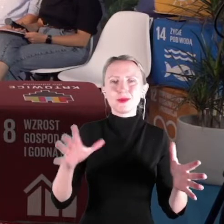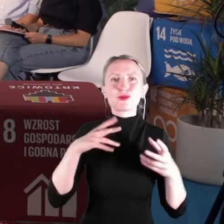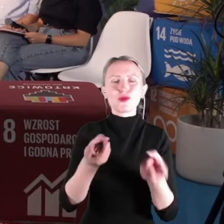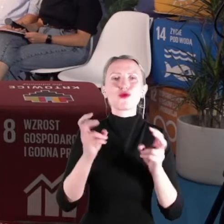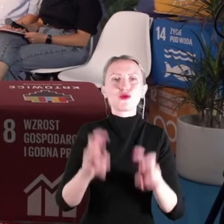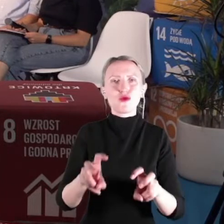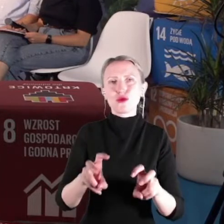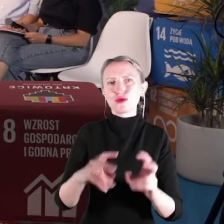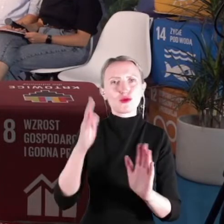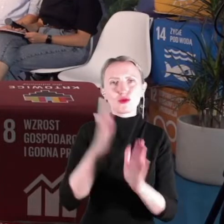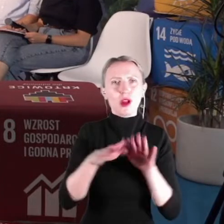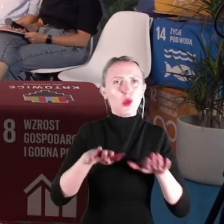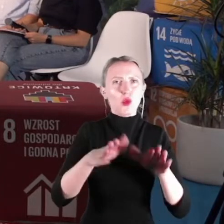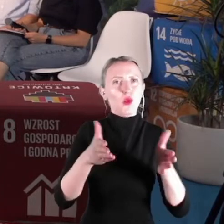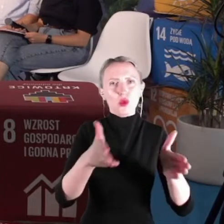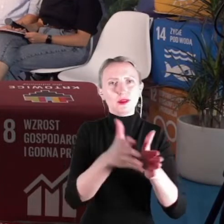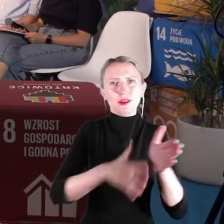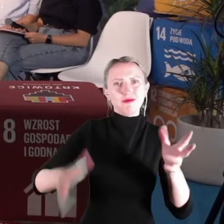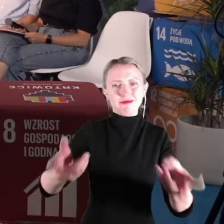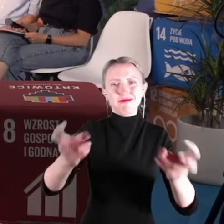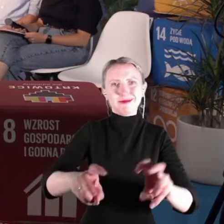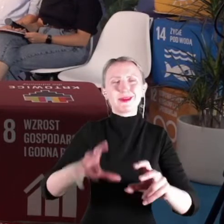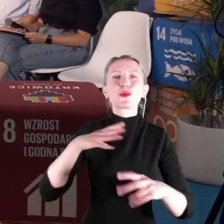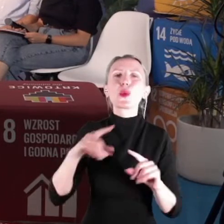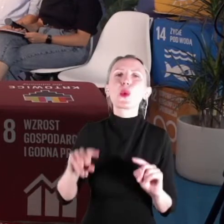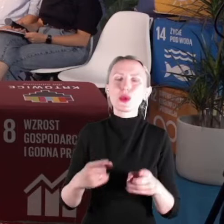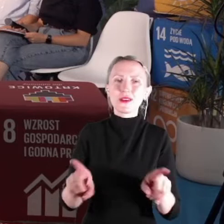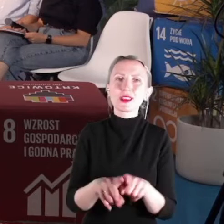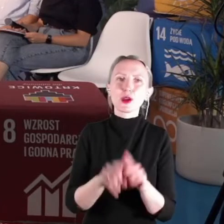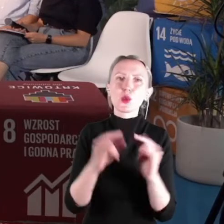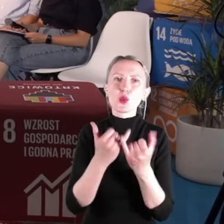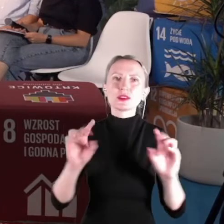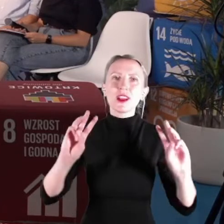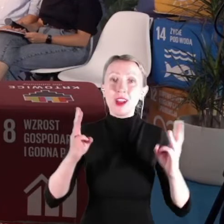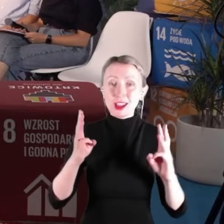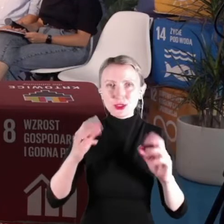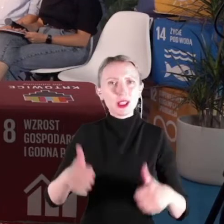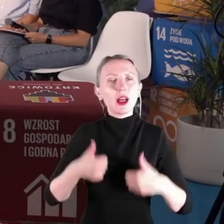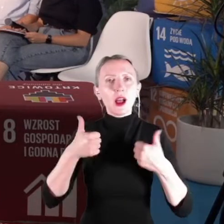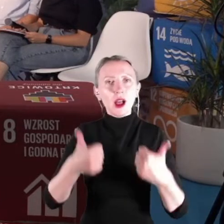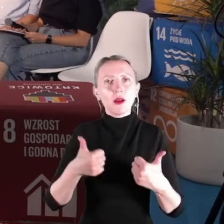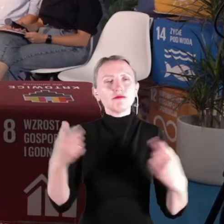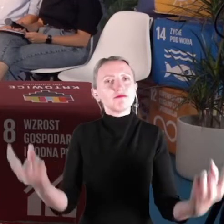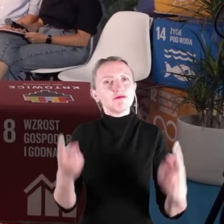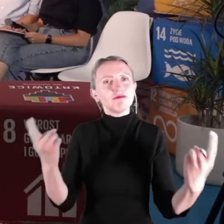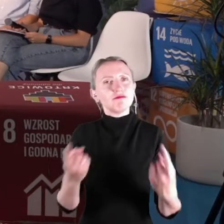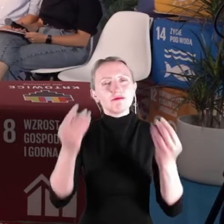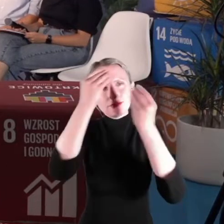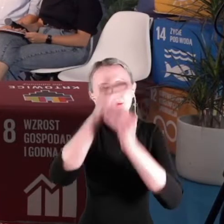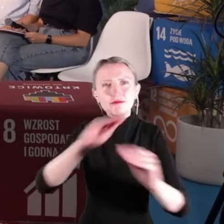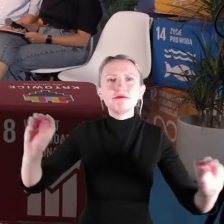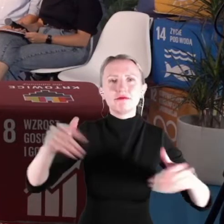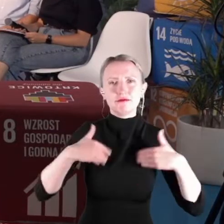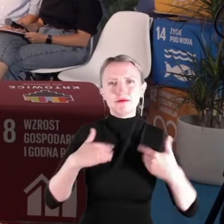by organizing cooking schools and events. Yeah, before we show you the last video, we